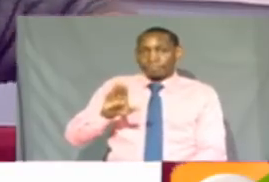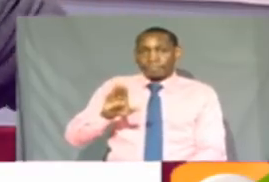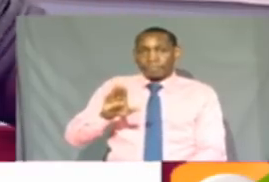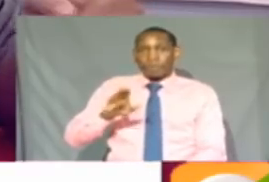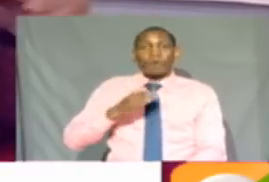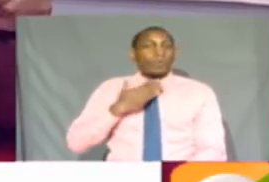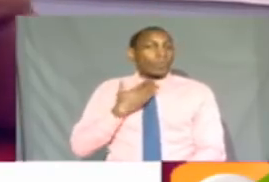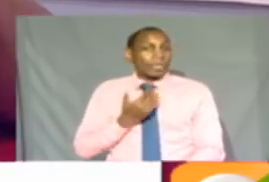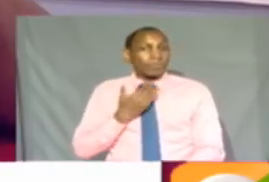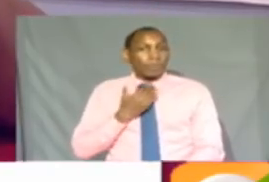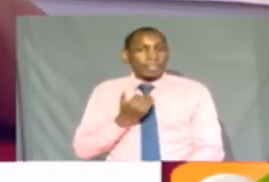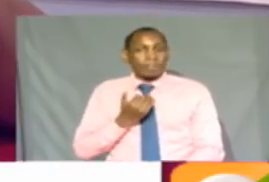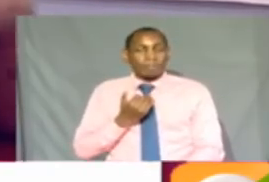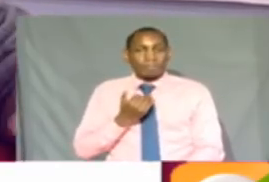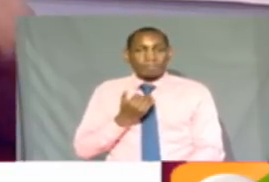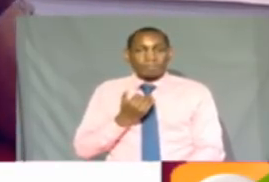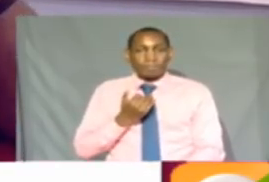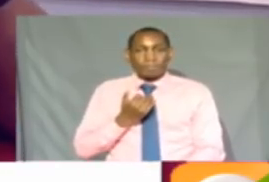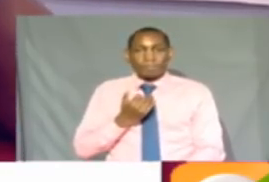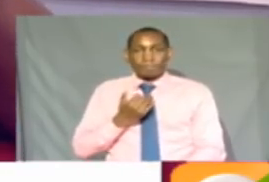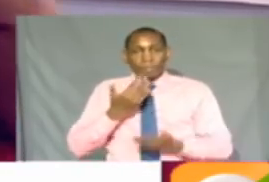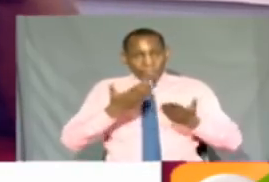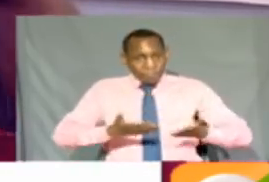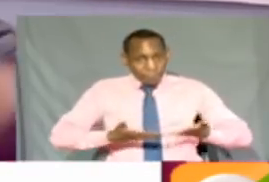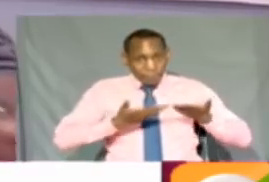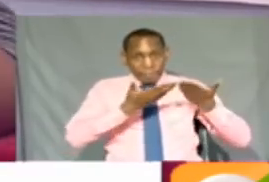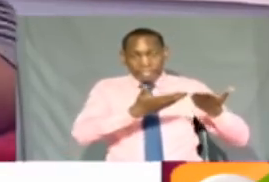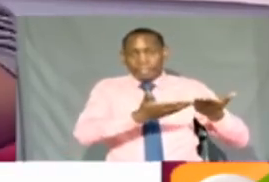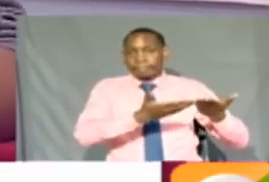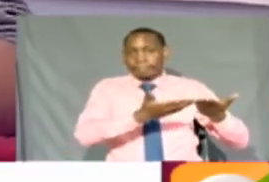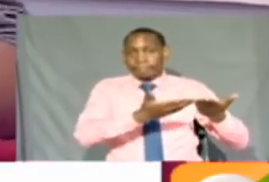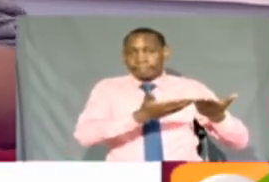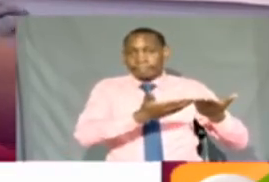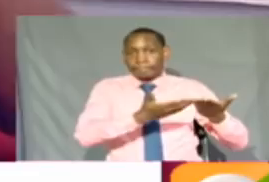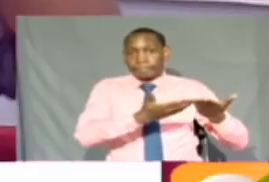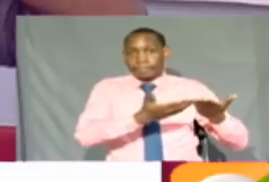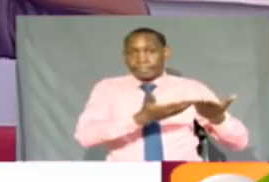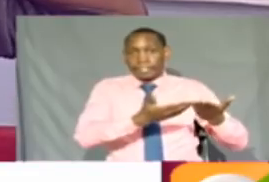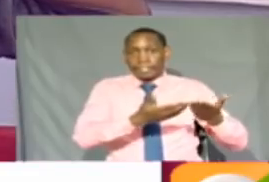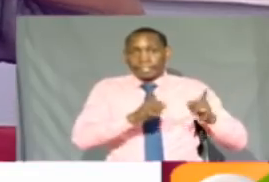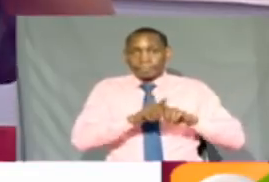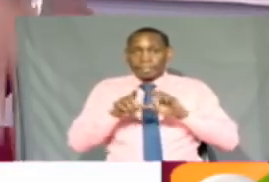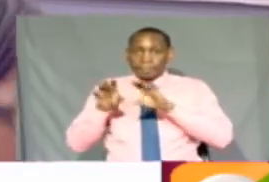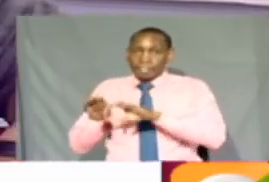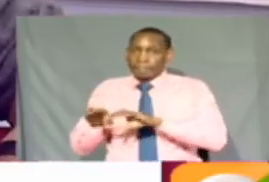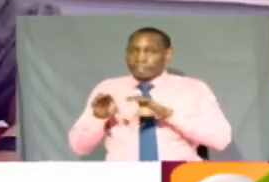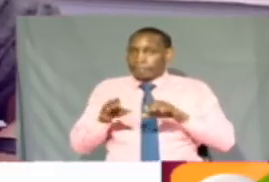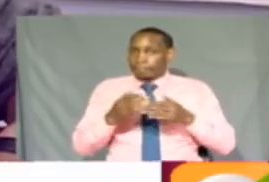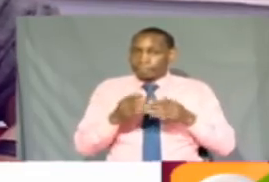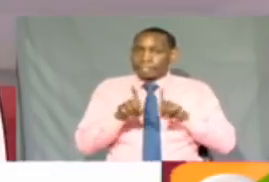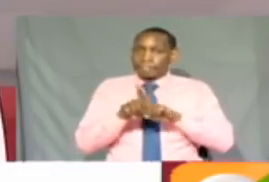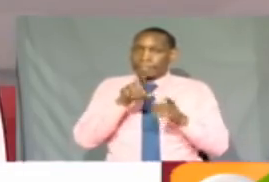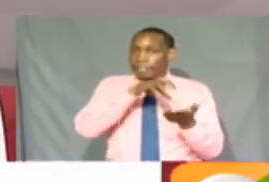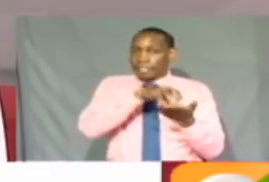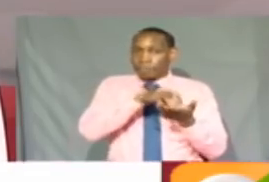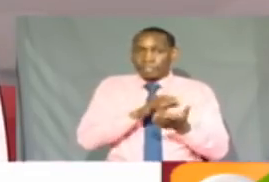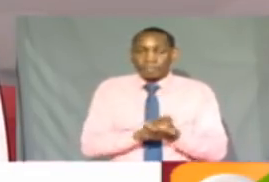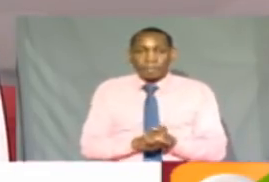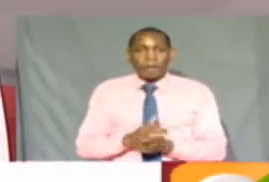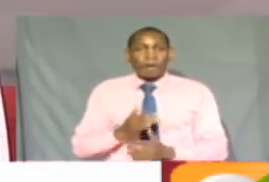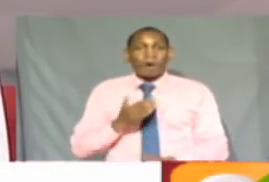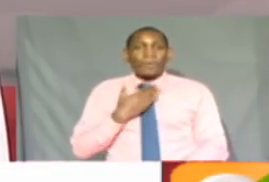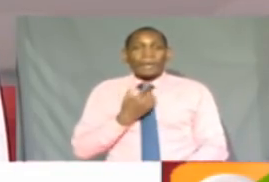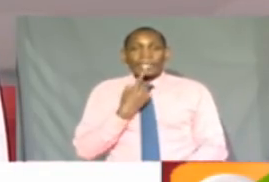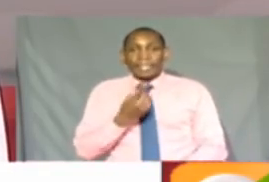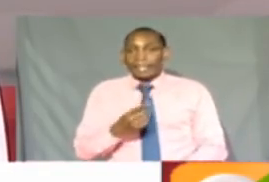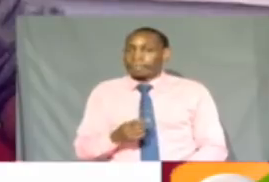senses still want to stick being a provider and having dominion over the women, still suffer from some of these same situations. So I want to tell him is